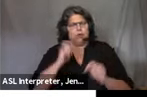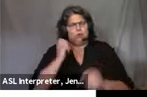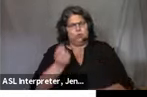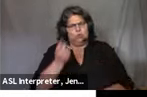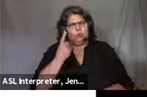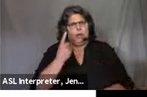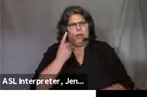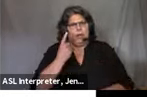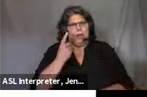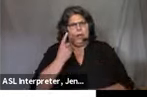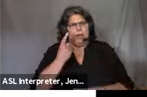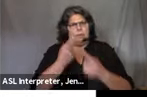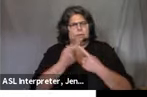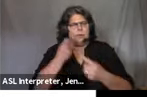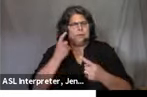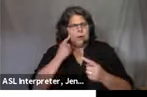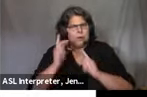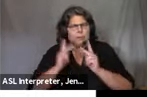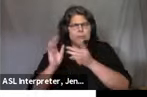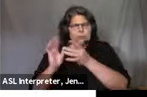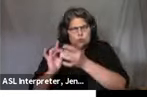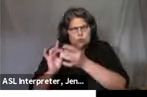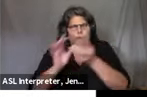understand anecdotally